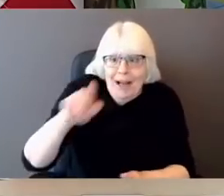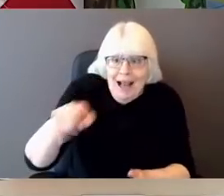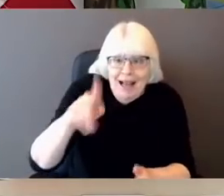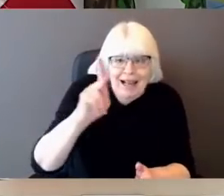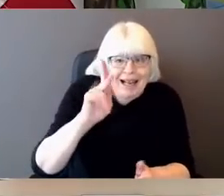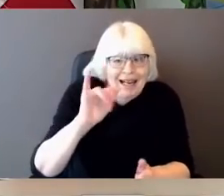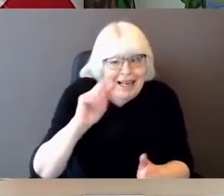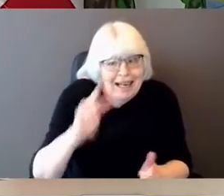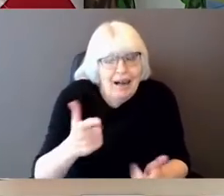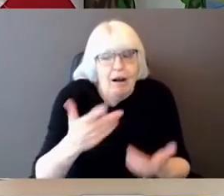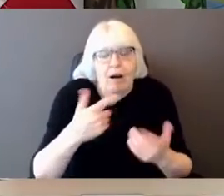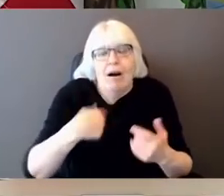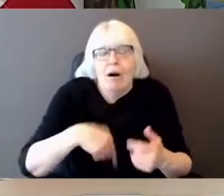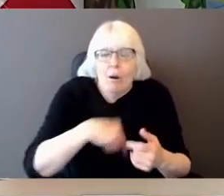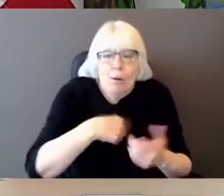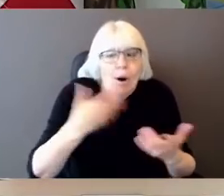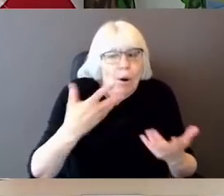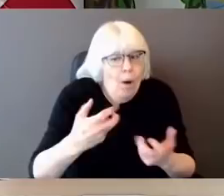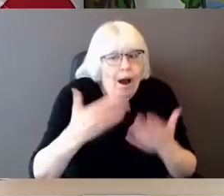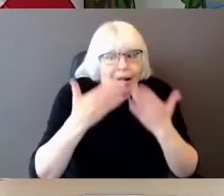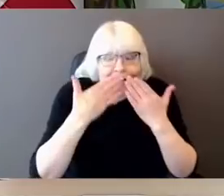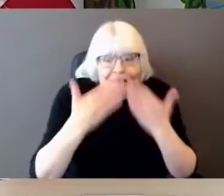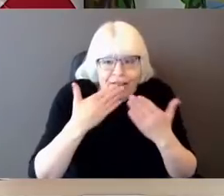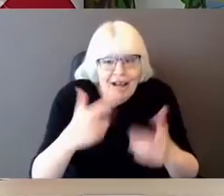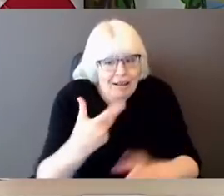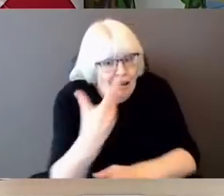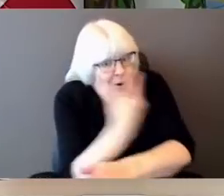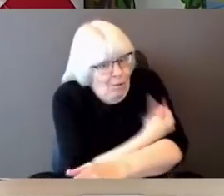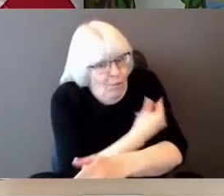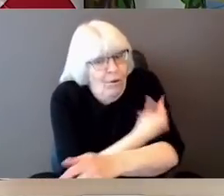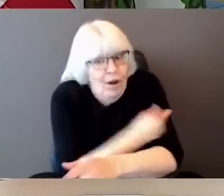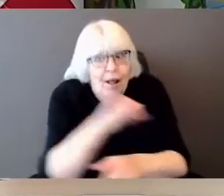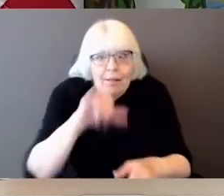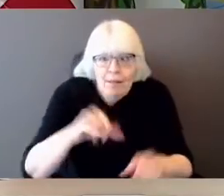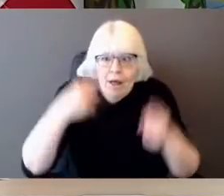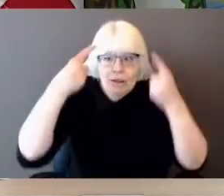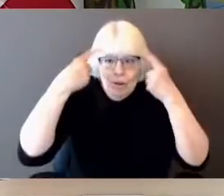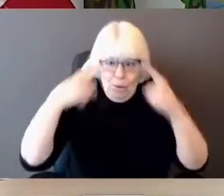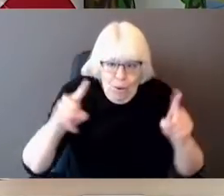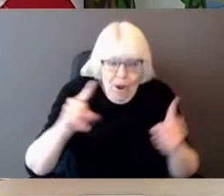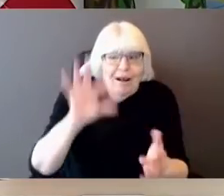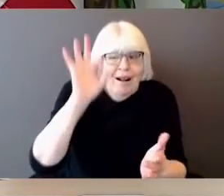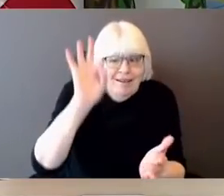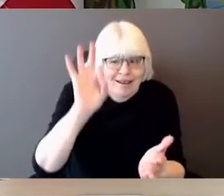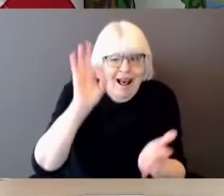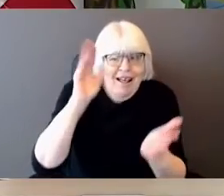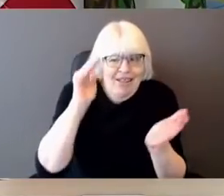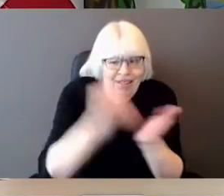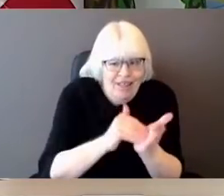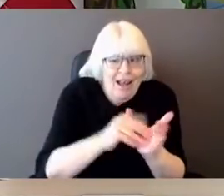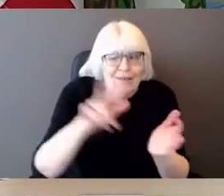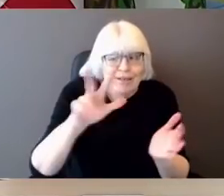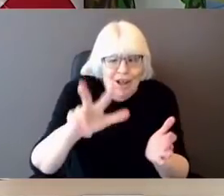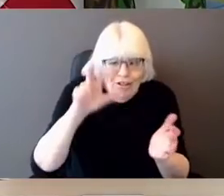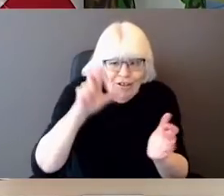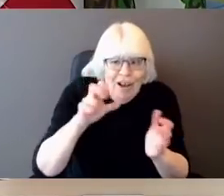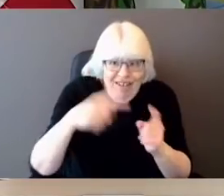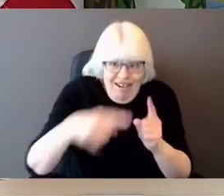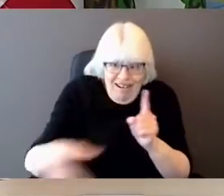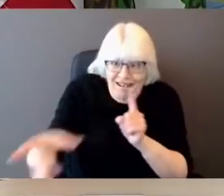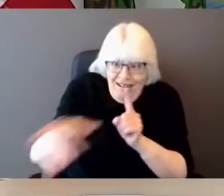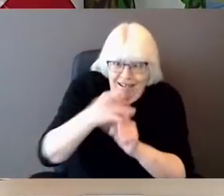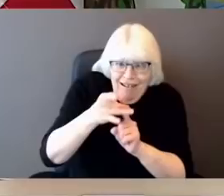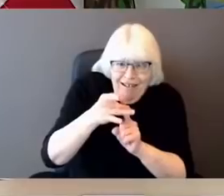over 9,300 cases, with most occurring since December 2021, and only 45 people requiring